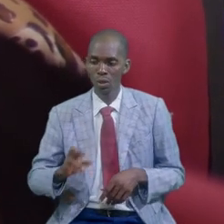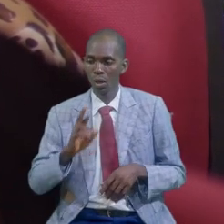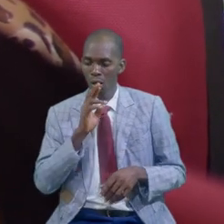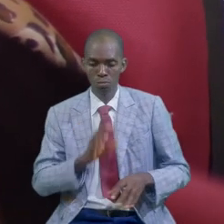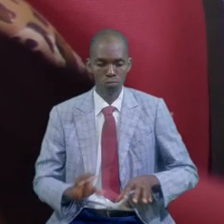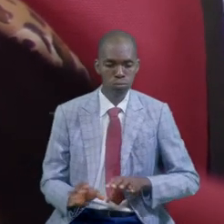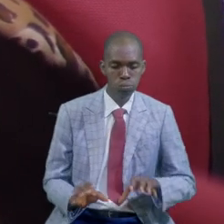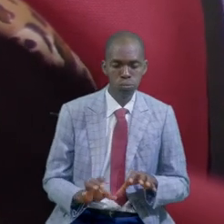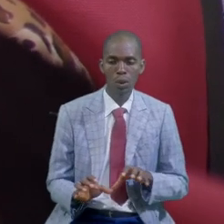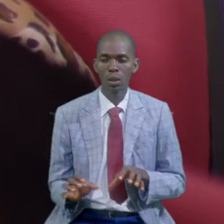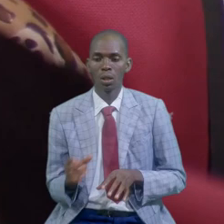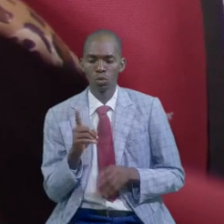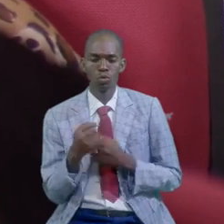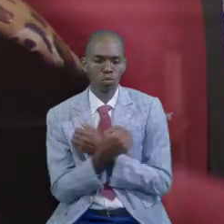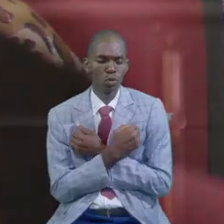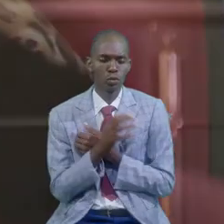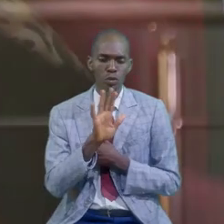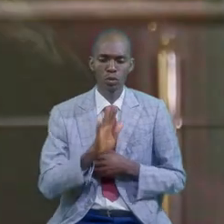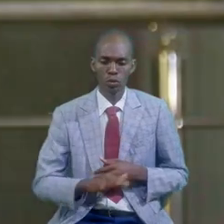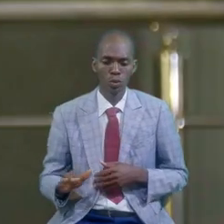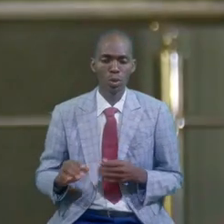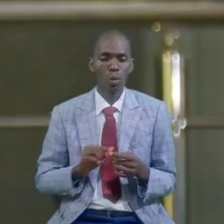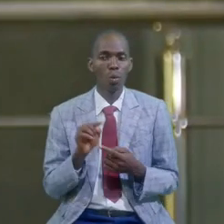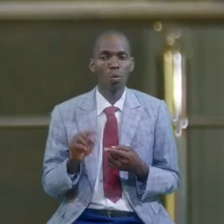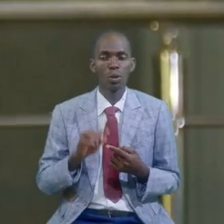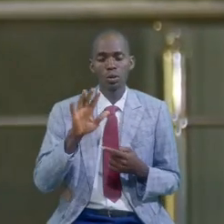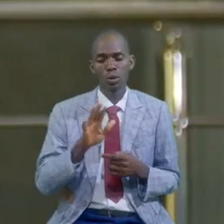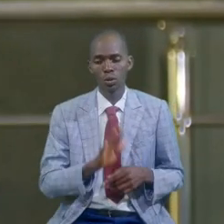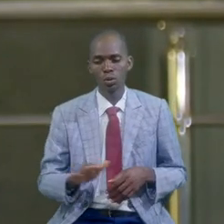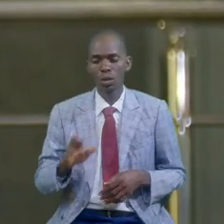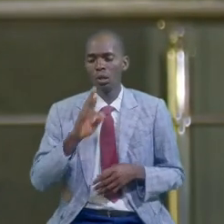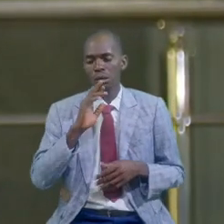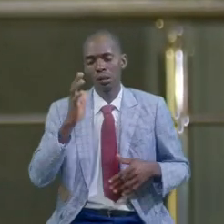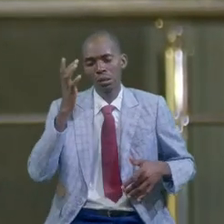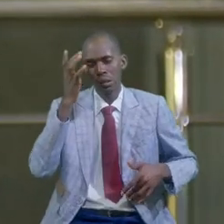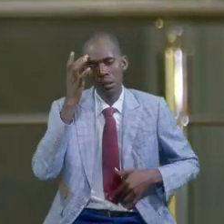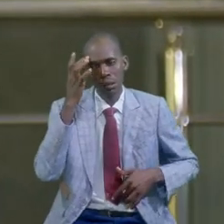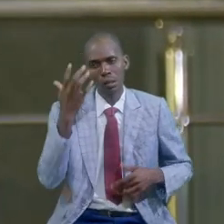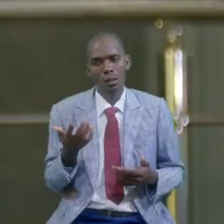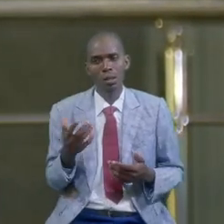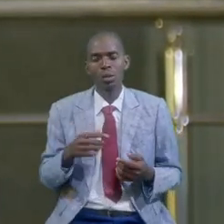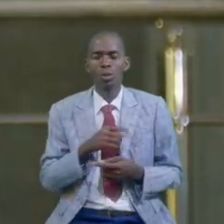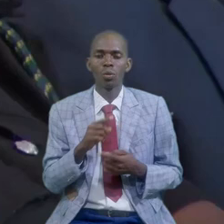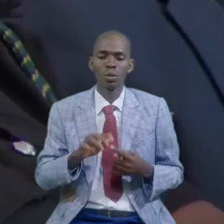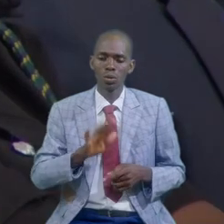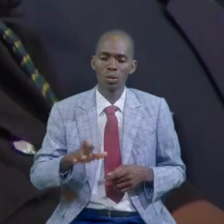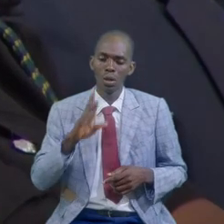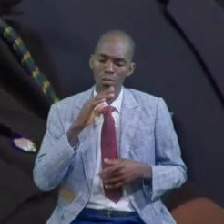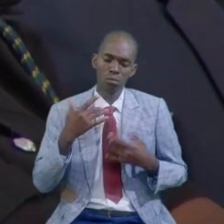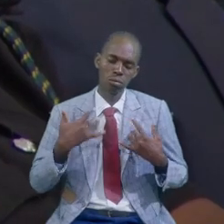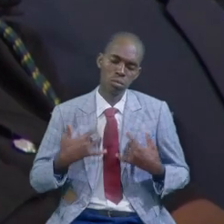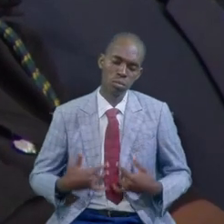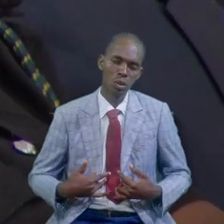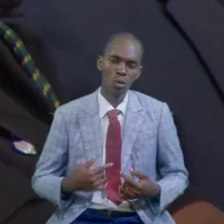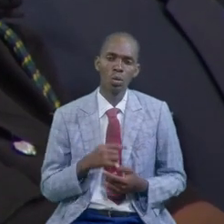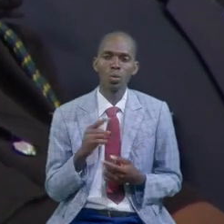and down? You love them, but when they're sick, when they're despondent, when they say, I